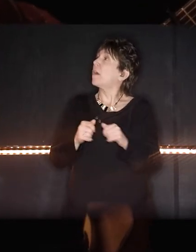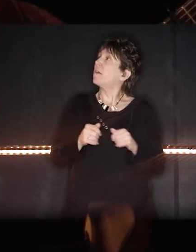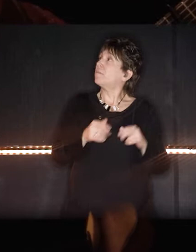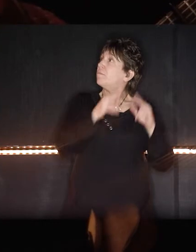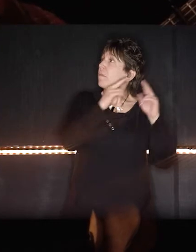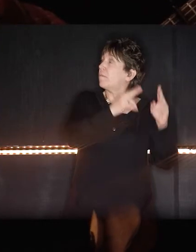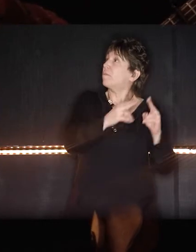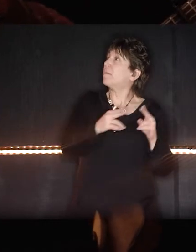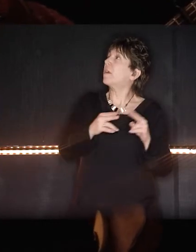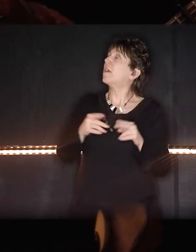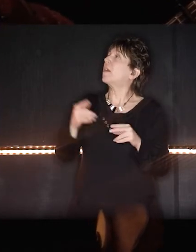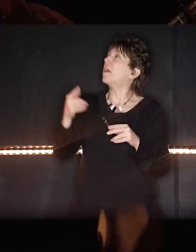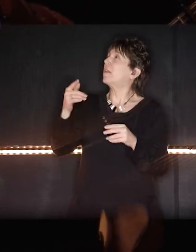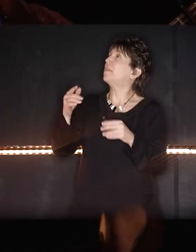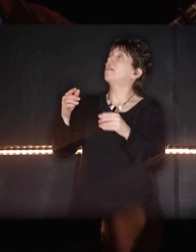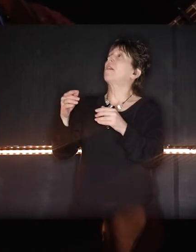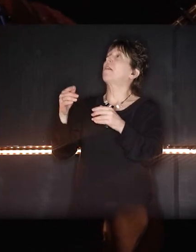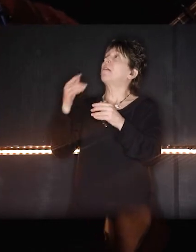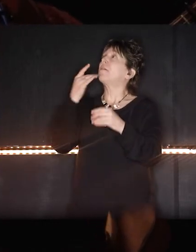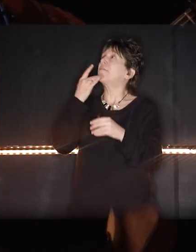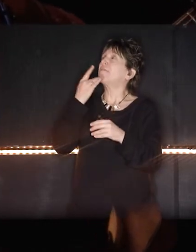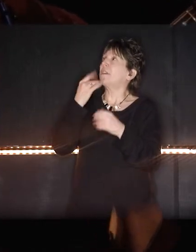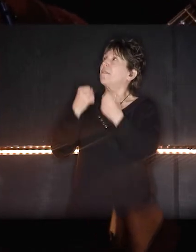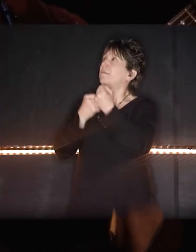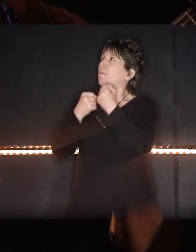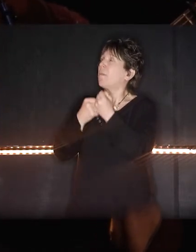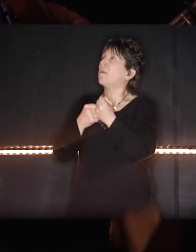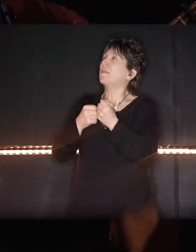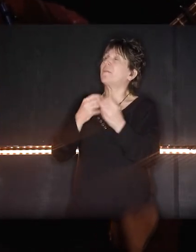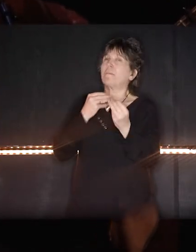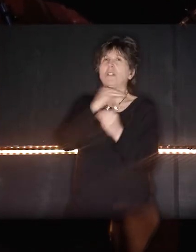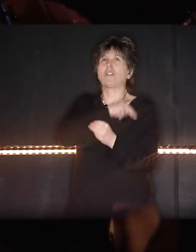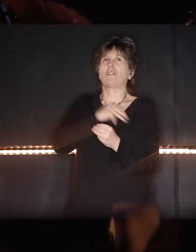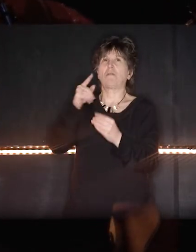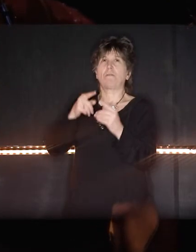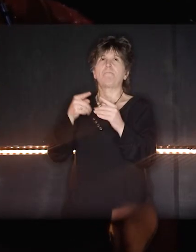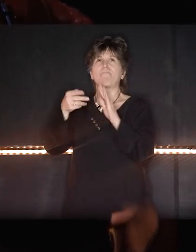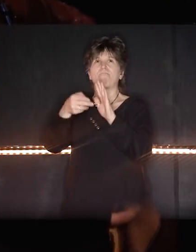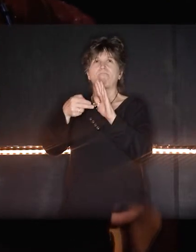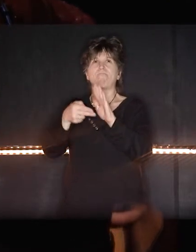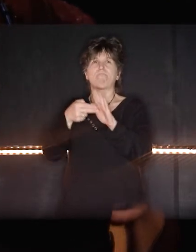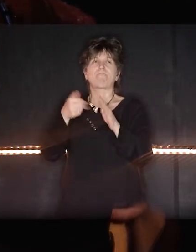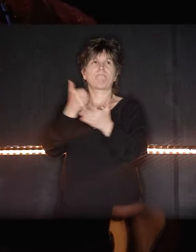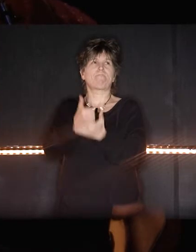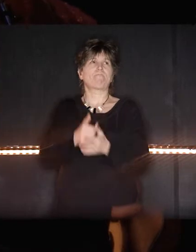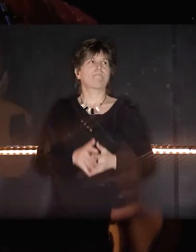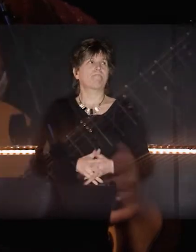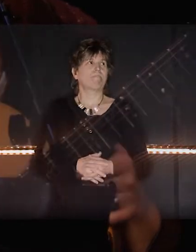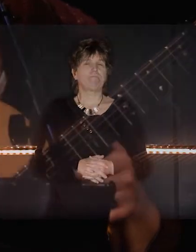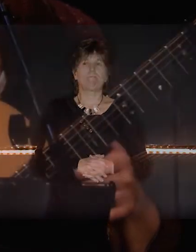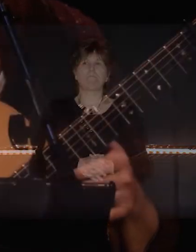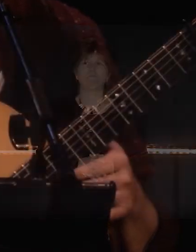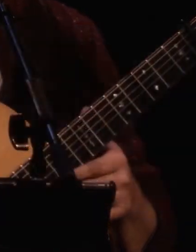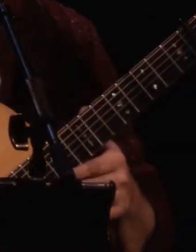that you would bless them and you would give them favor in the mission that you've called them to. In Jesus' name,